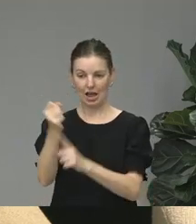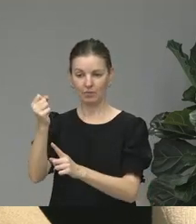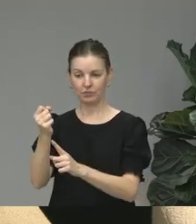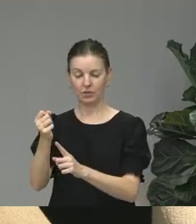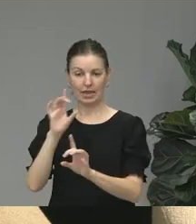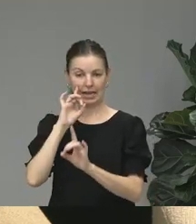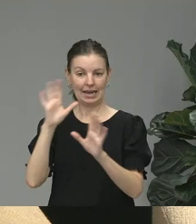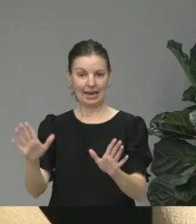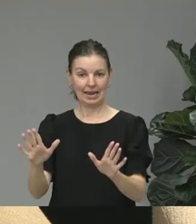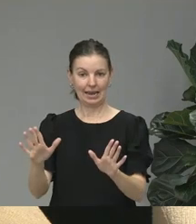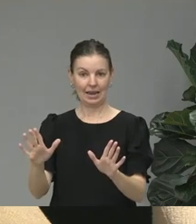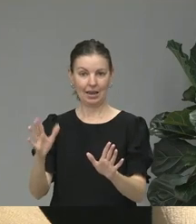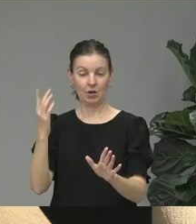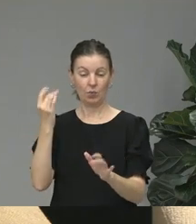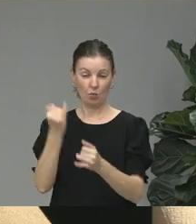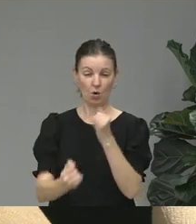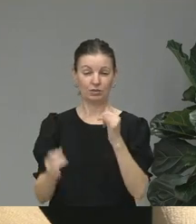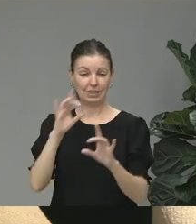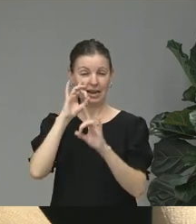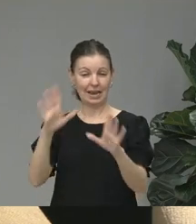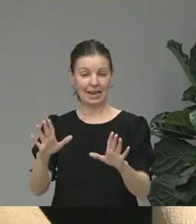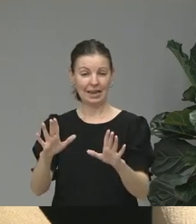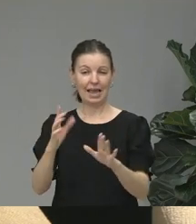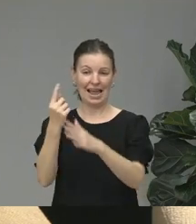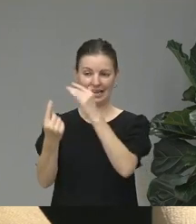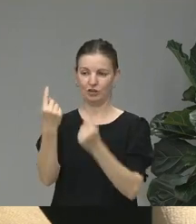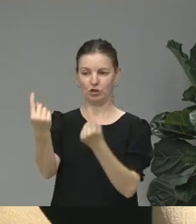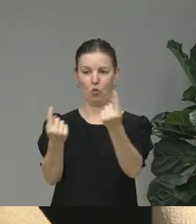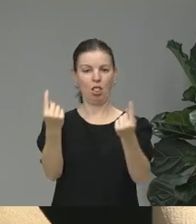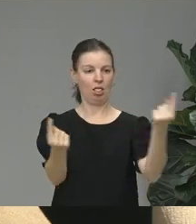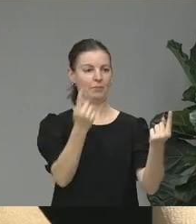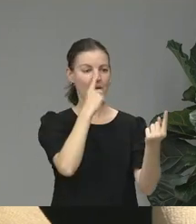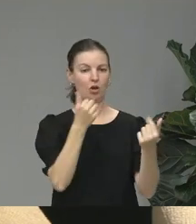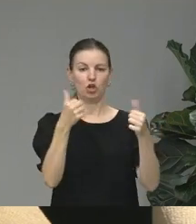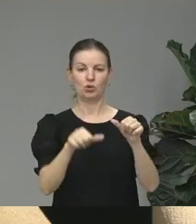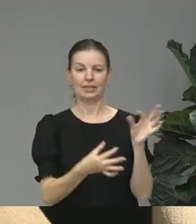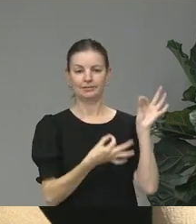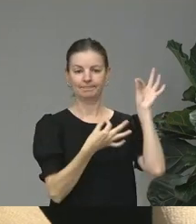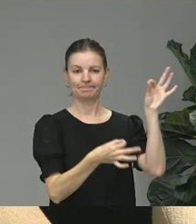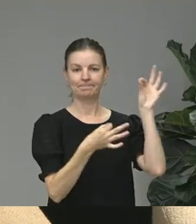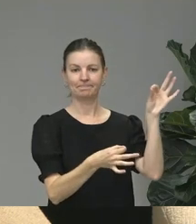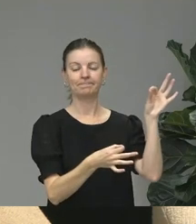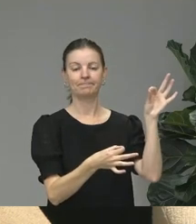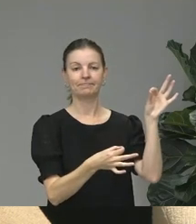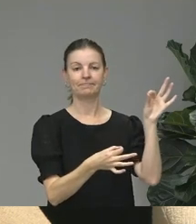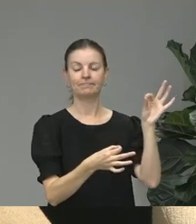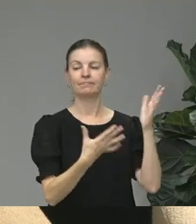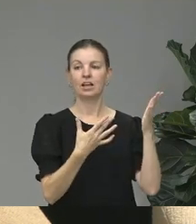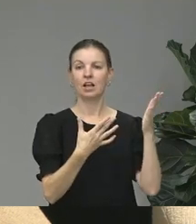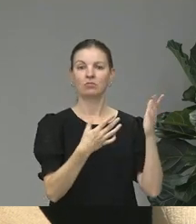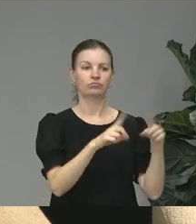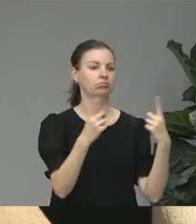there's individuals have been able to use this as a tool. And, you know, these range from all sorts